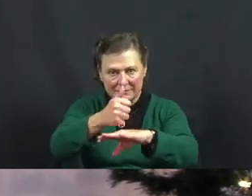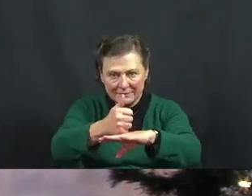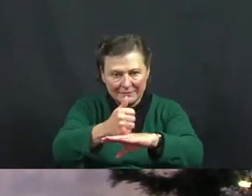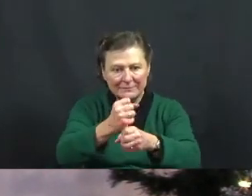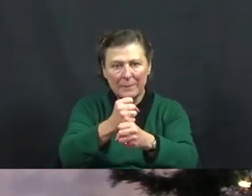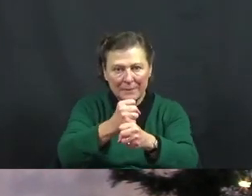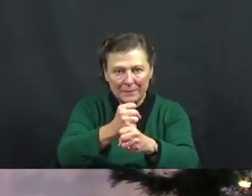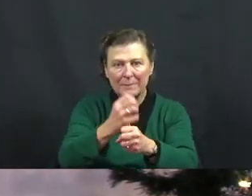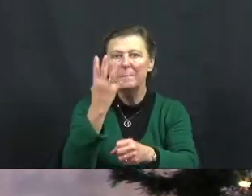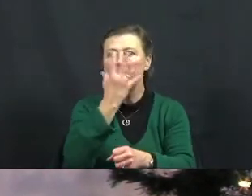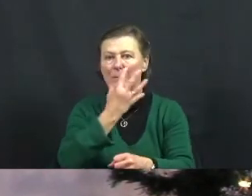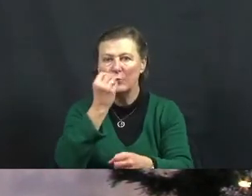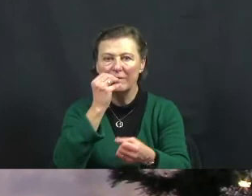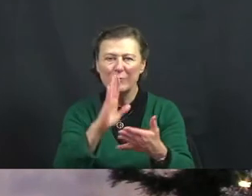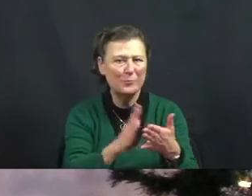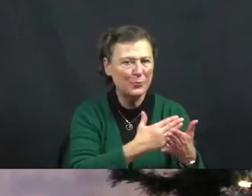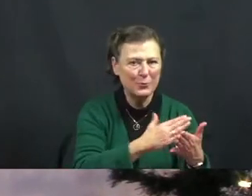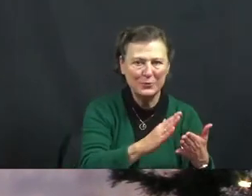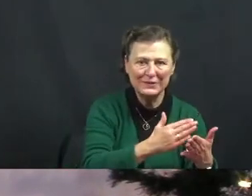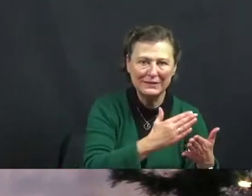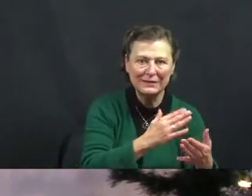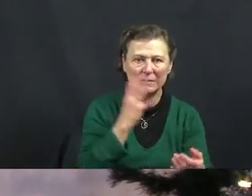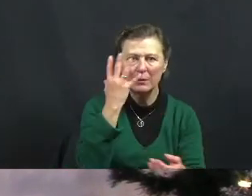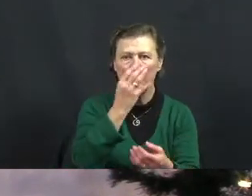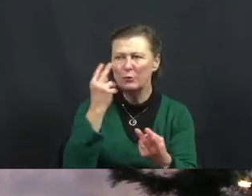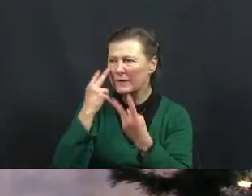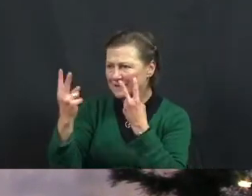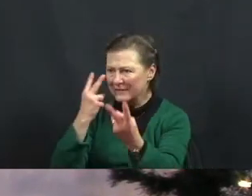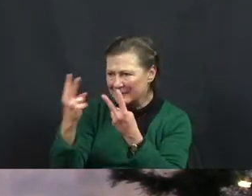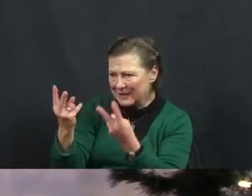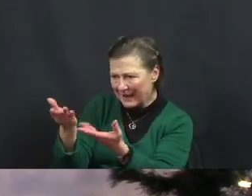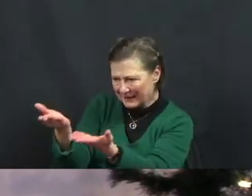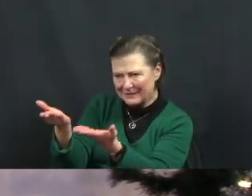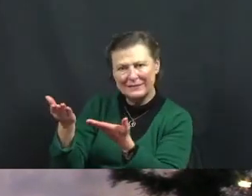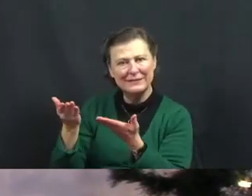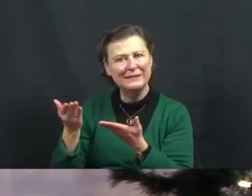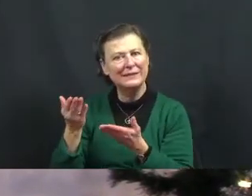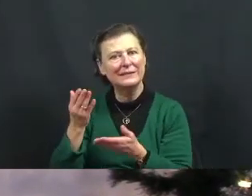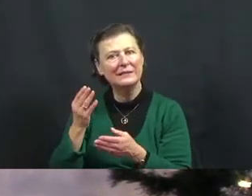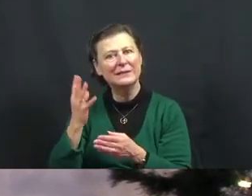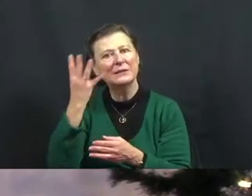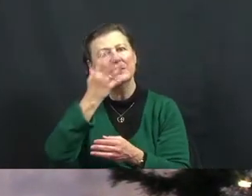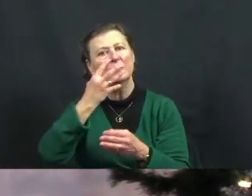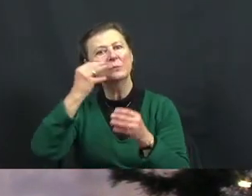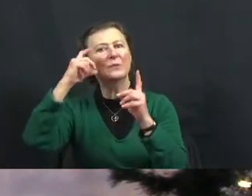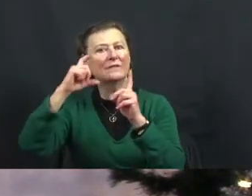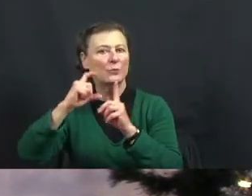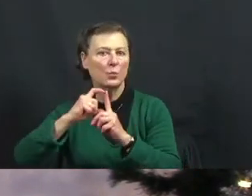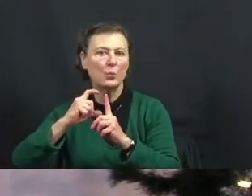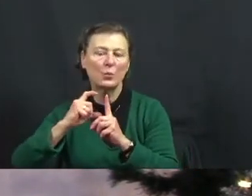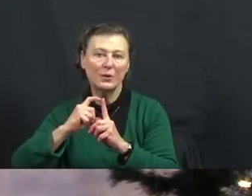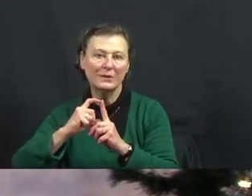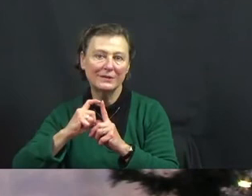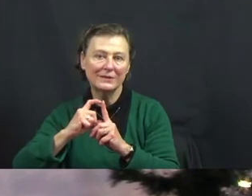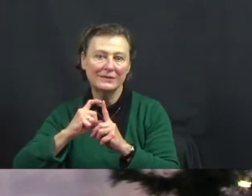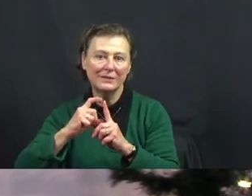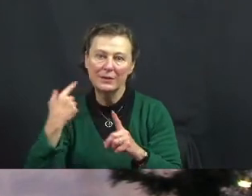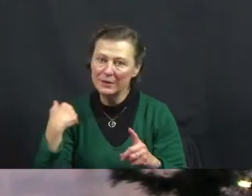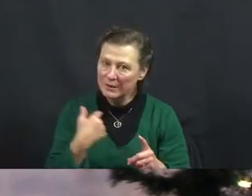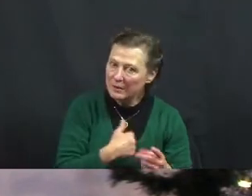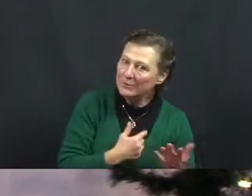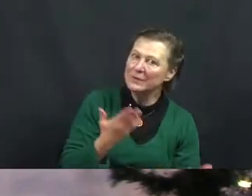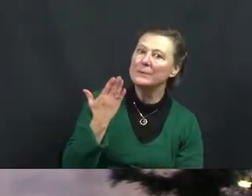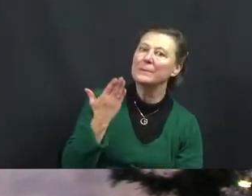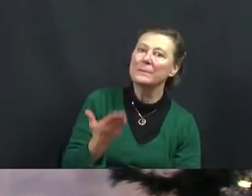beautiful music, beautiful sights, beautiful words, that we might